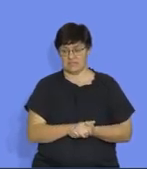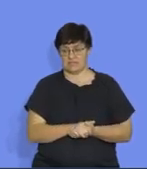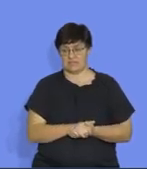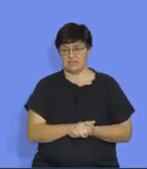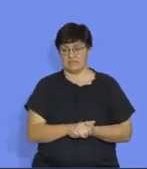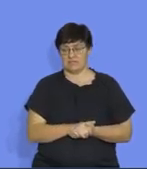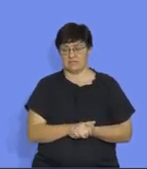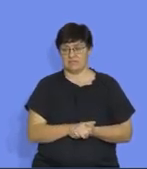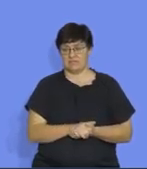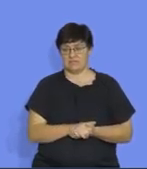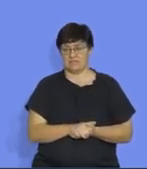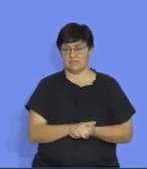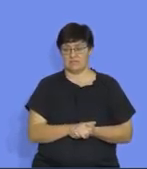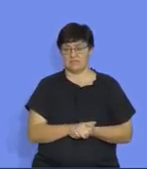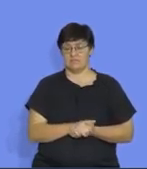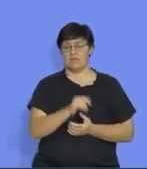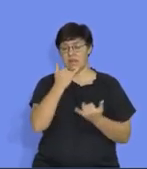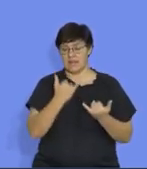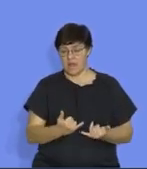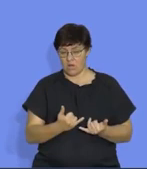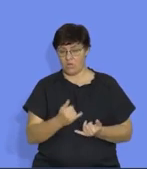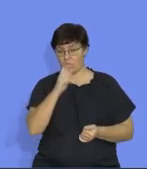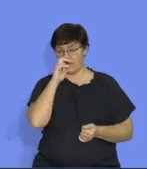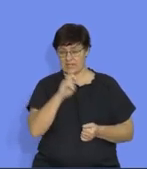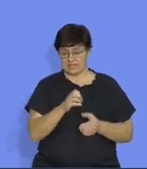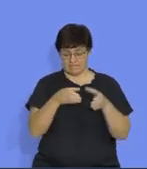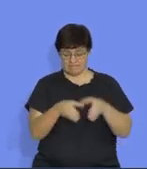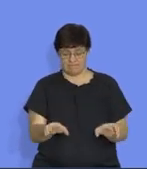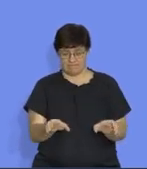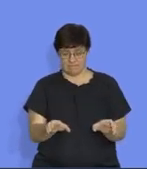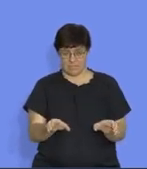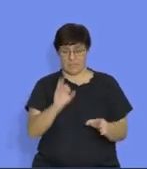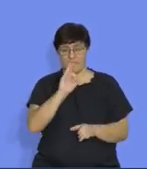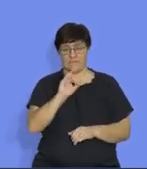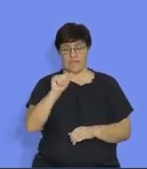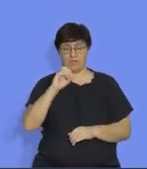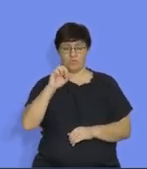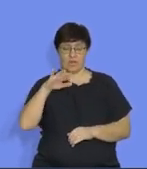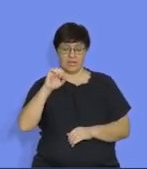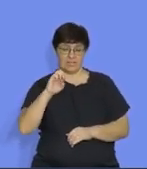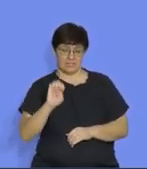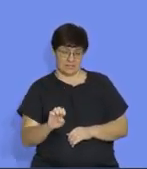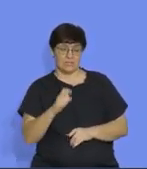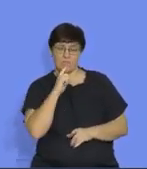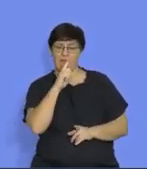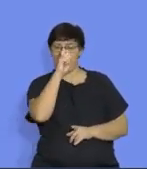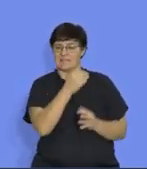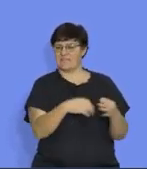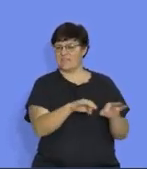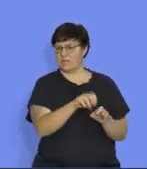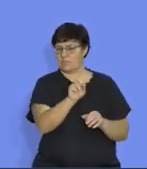15. Great, so now we are going to actually factorize to see what the values of x are going to be.